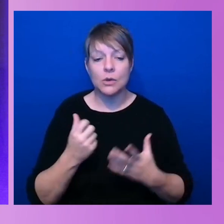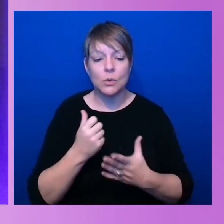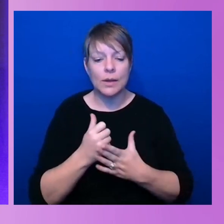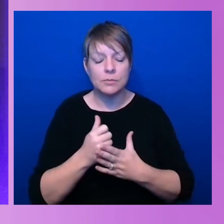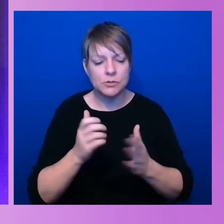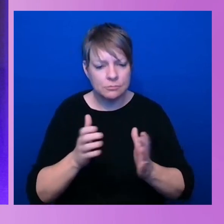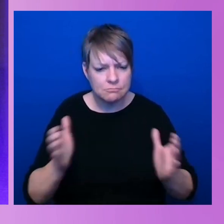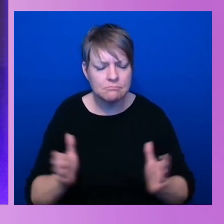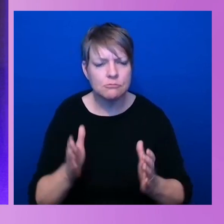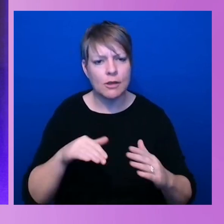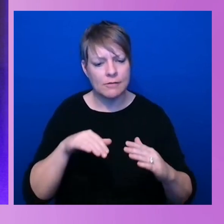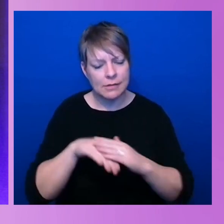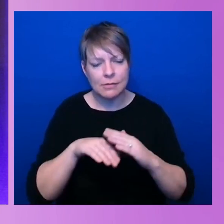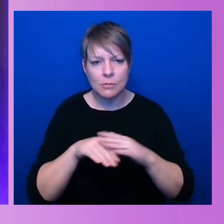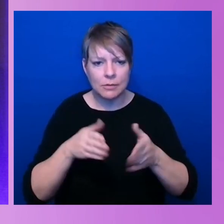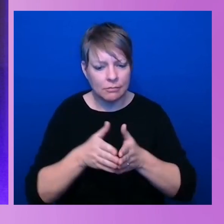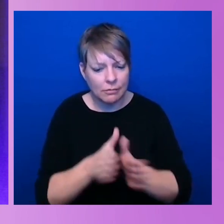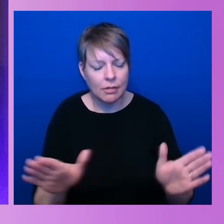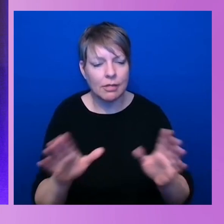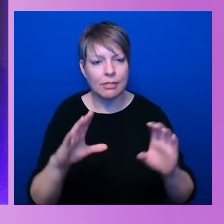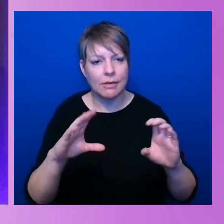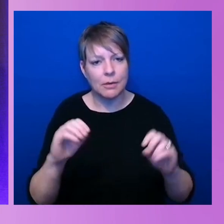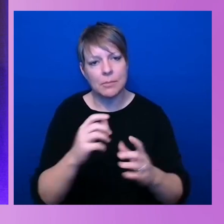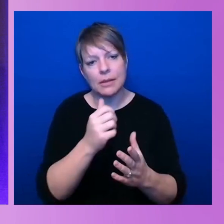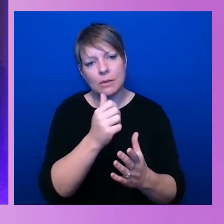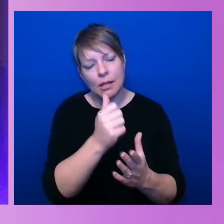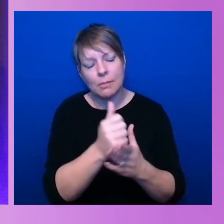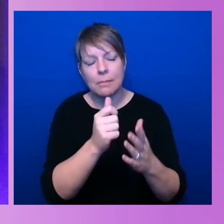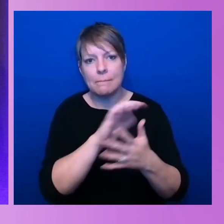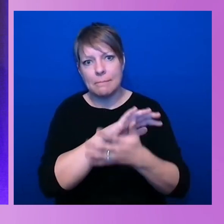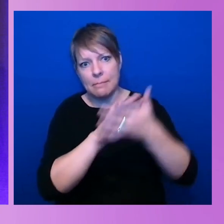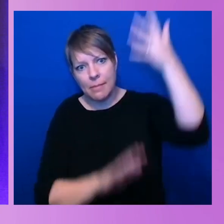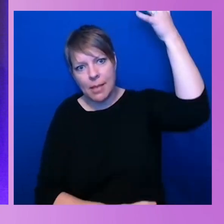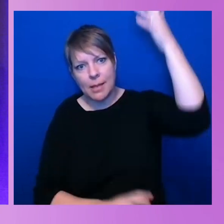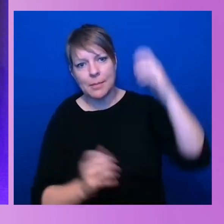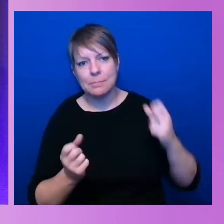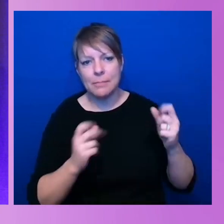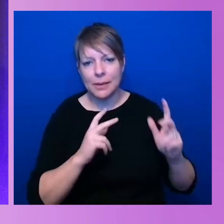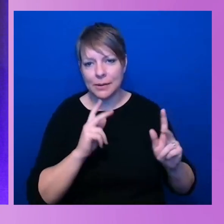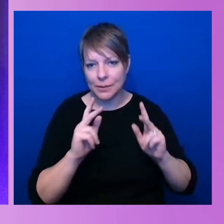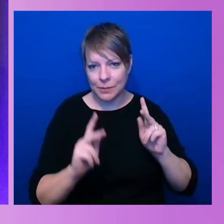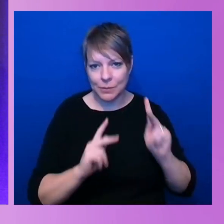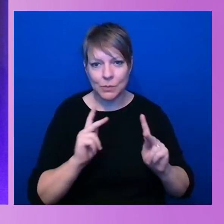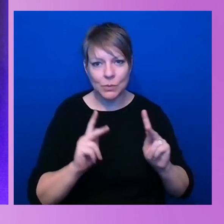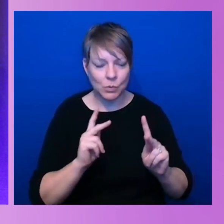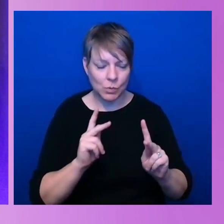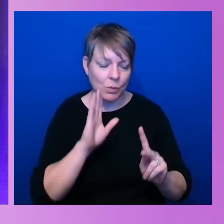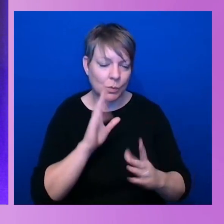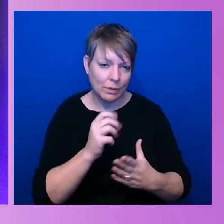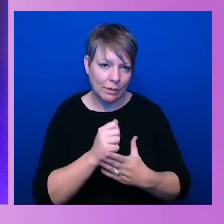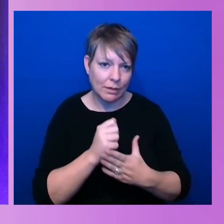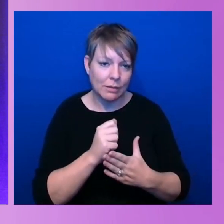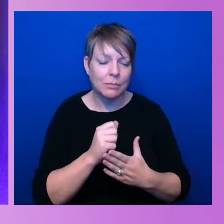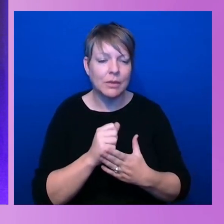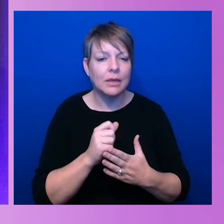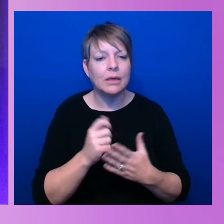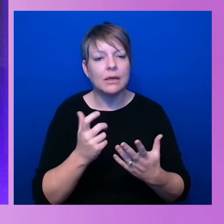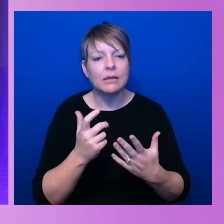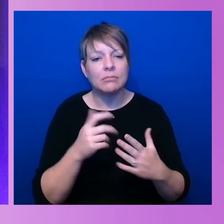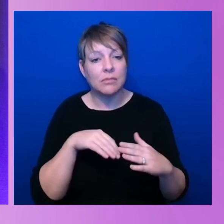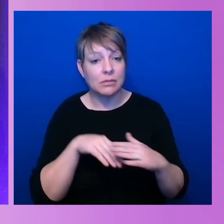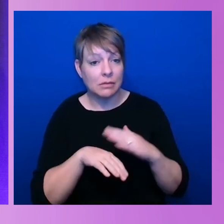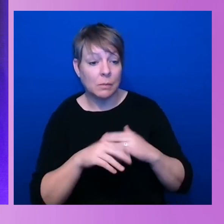accessibility across the company with the help of many humans. And that is accessibility of our buildings,